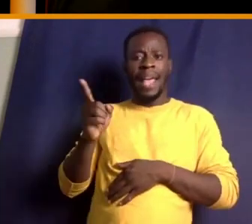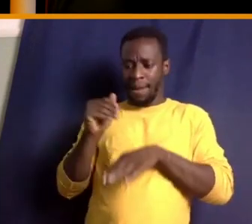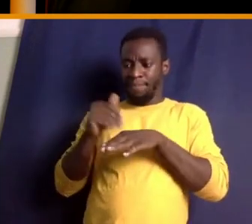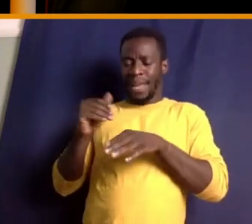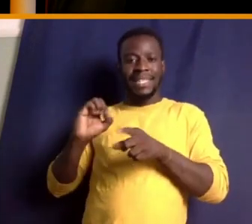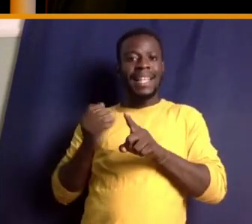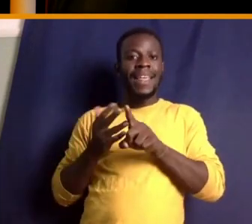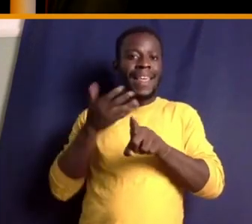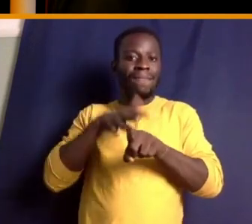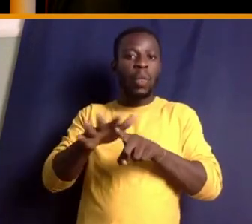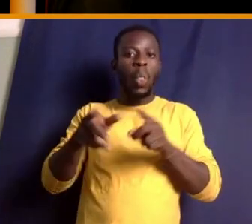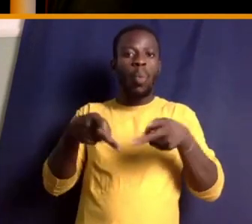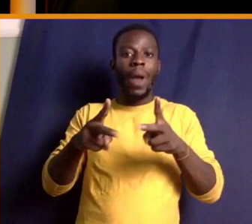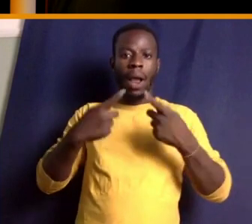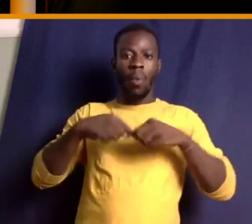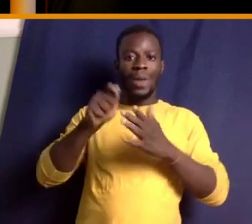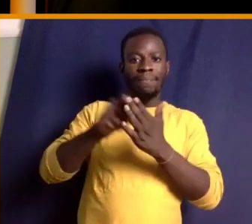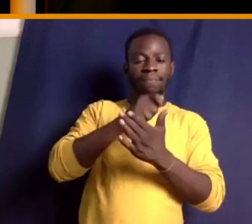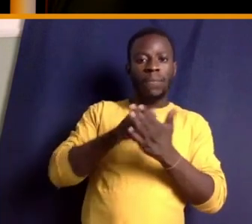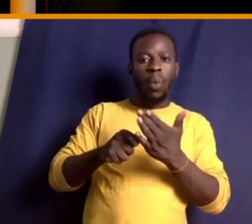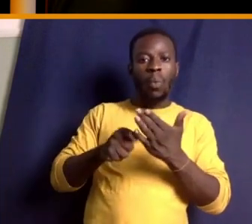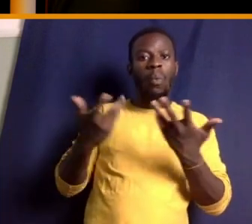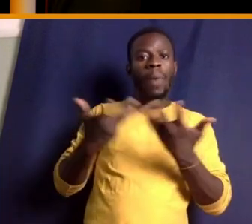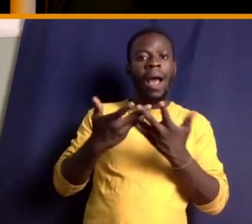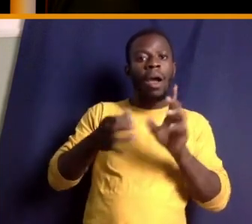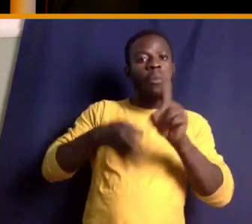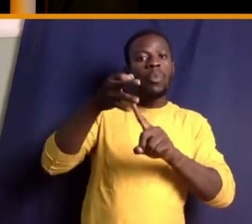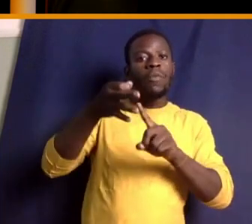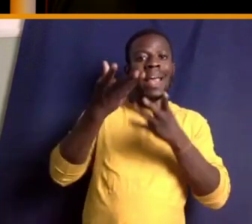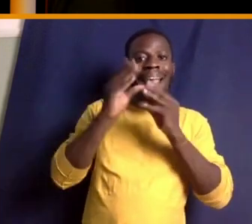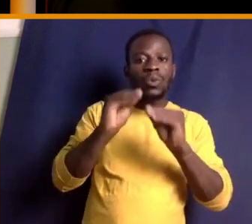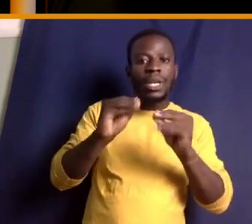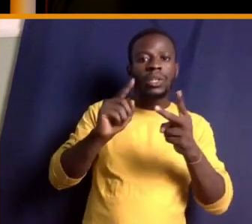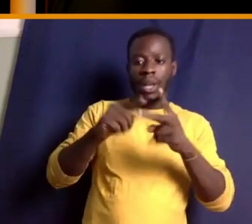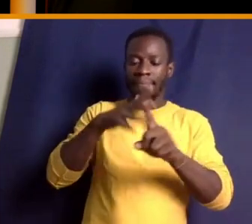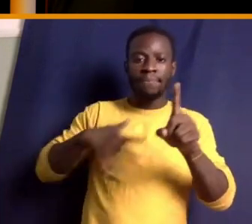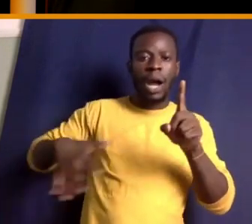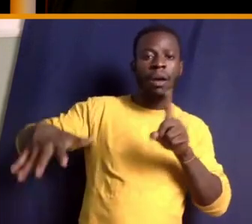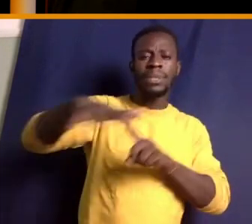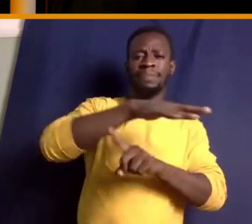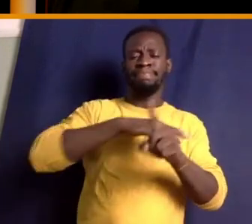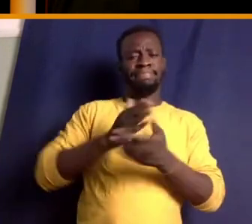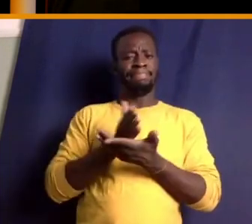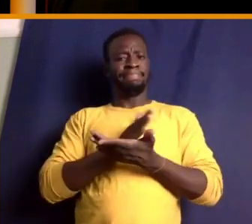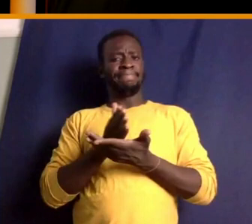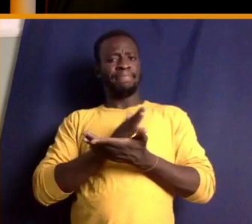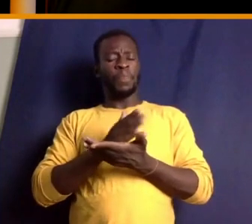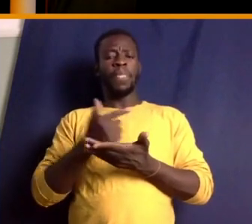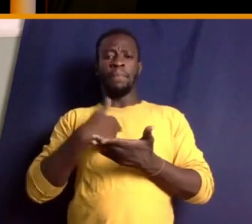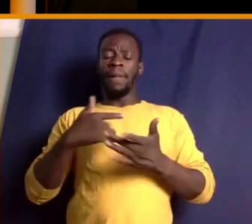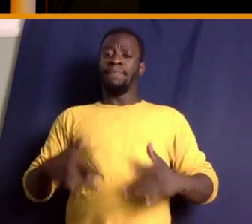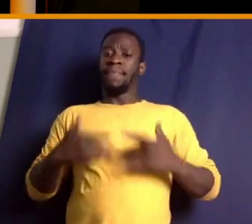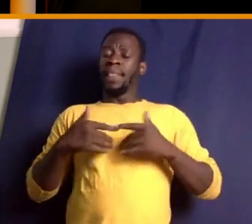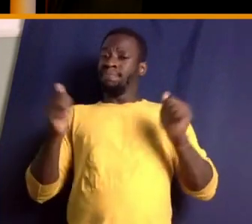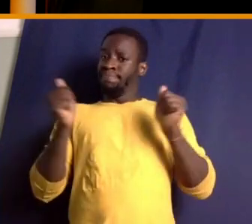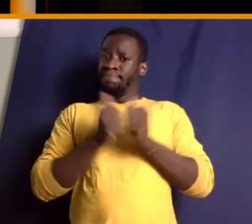also prohibit public policy goals to improve education, healthcare, and the environment. I'm pleased that this motion comes out strongly against the use of such